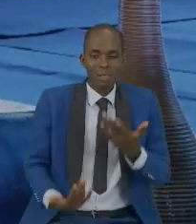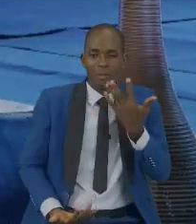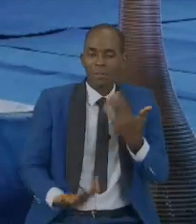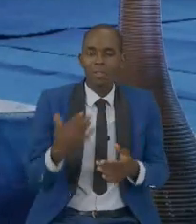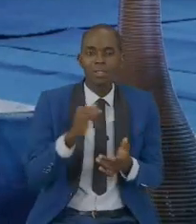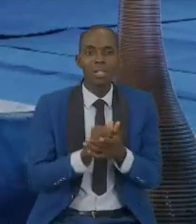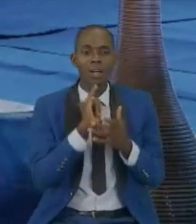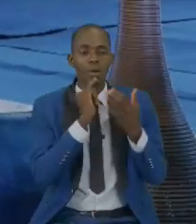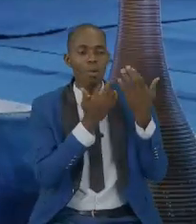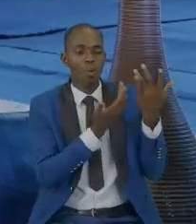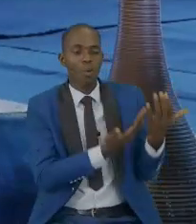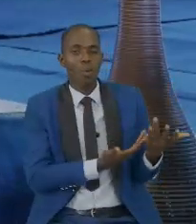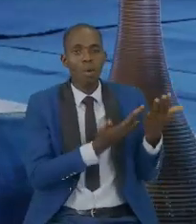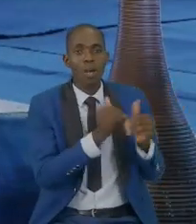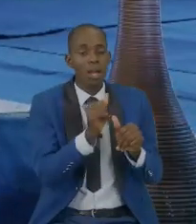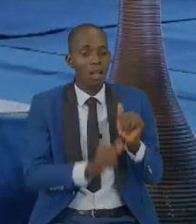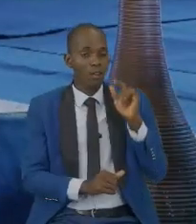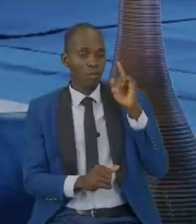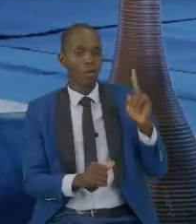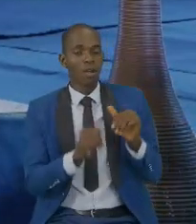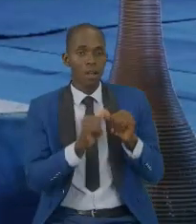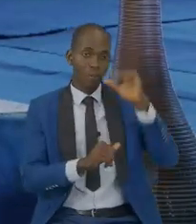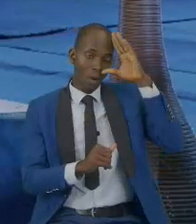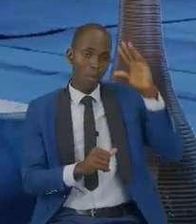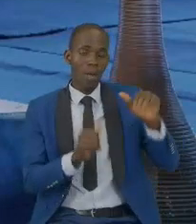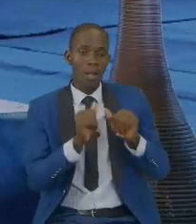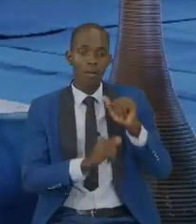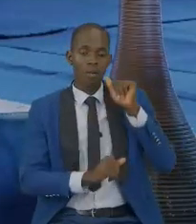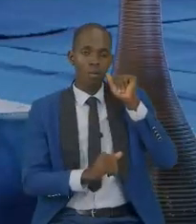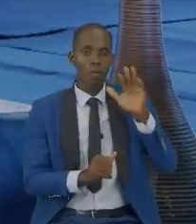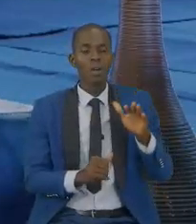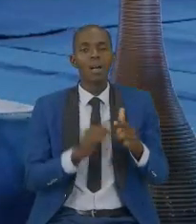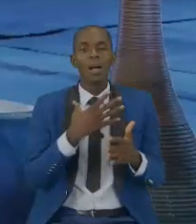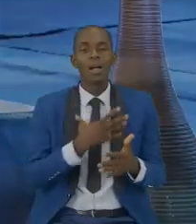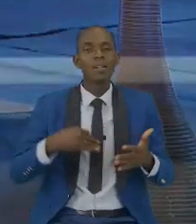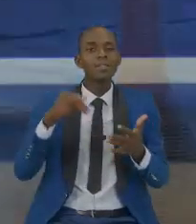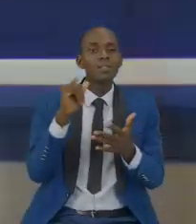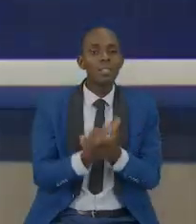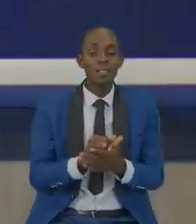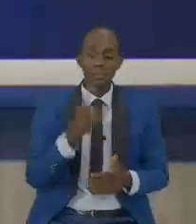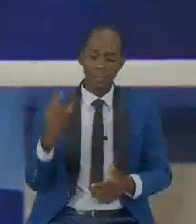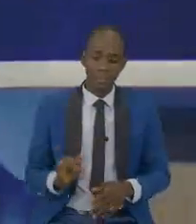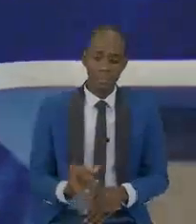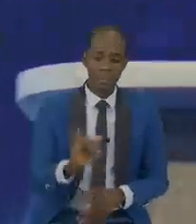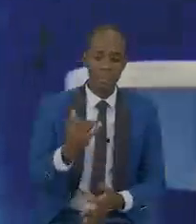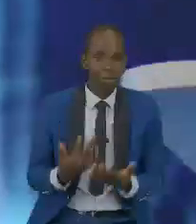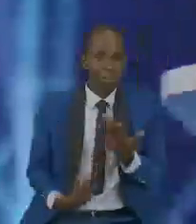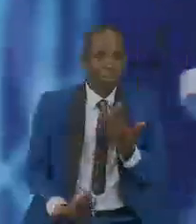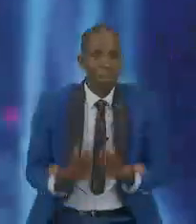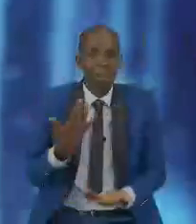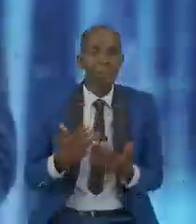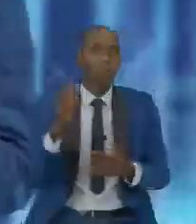awaiting every man and every woman. And that eternal furnace will torment